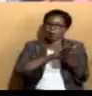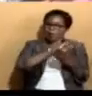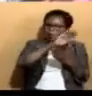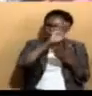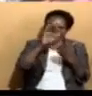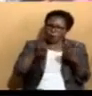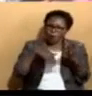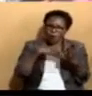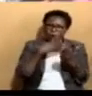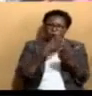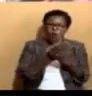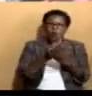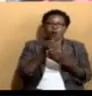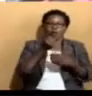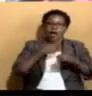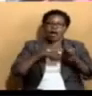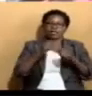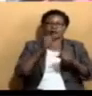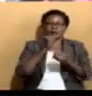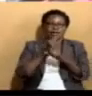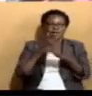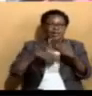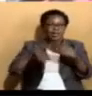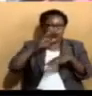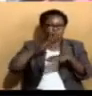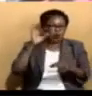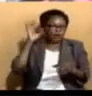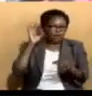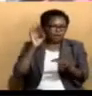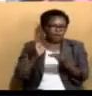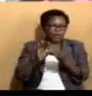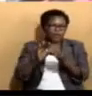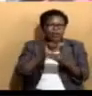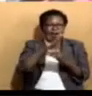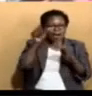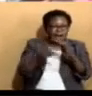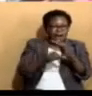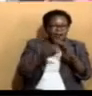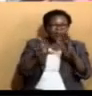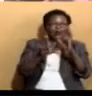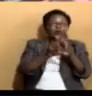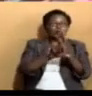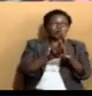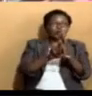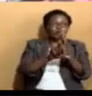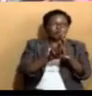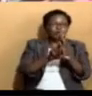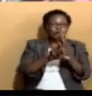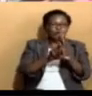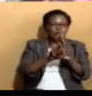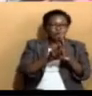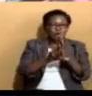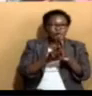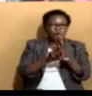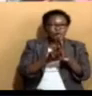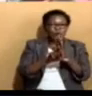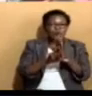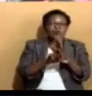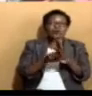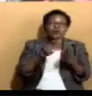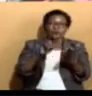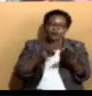all acts rendered in good faith under the repealed law, under the impugned law,